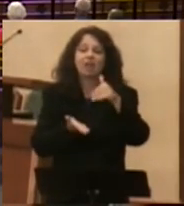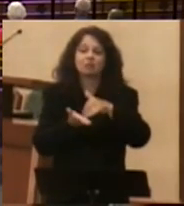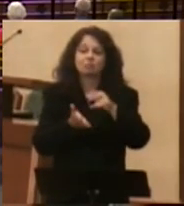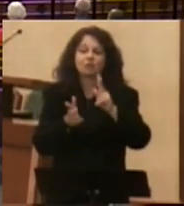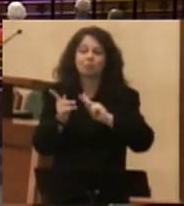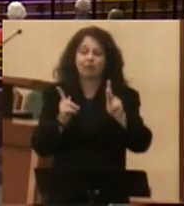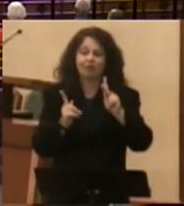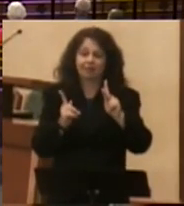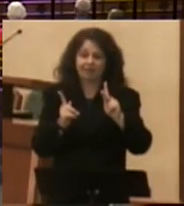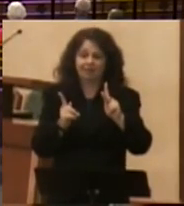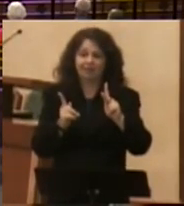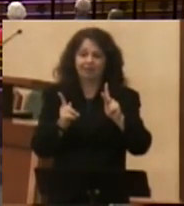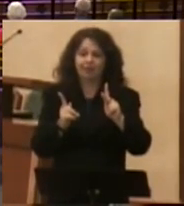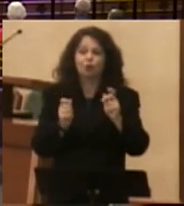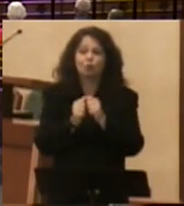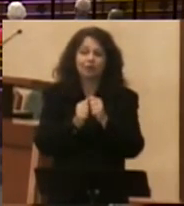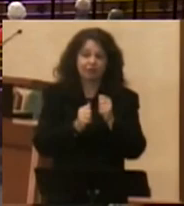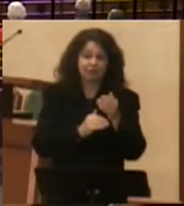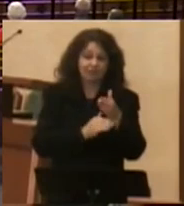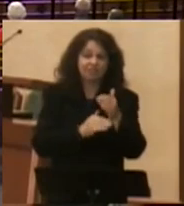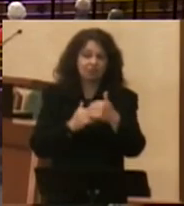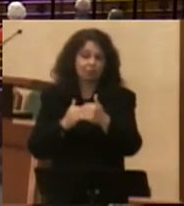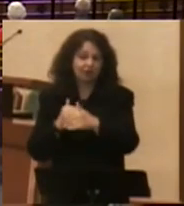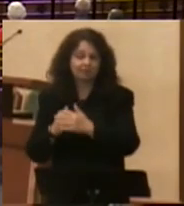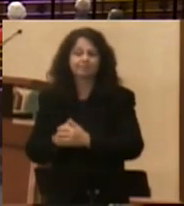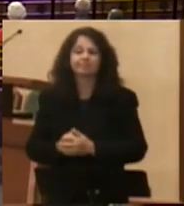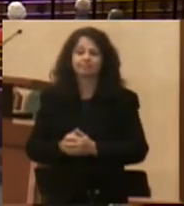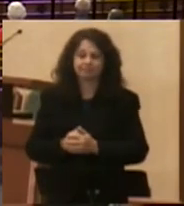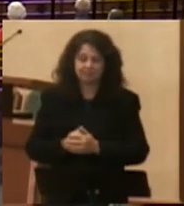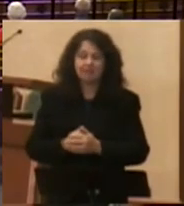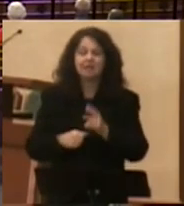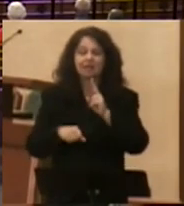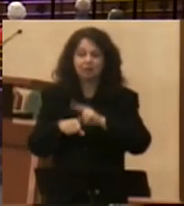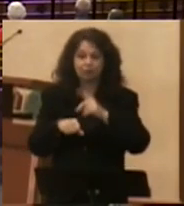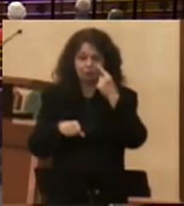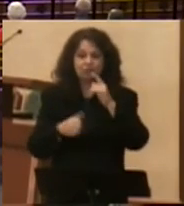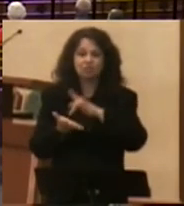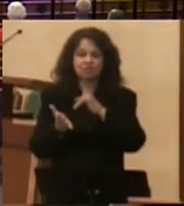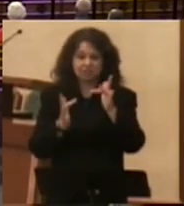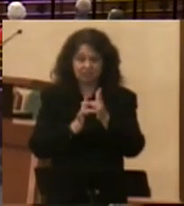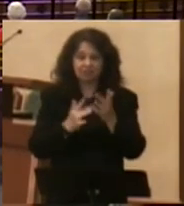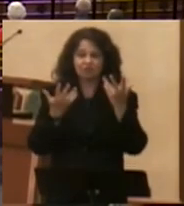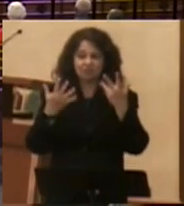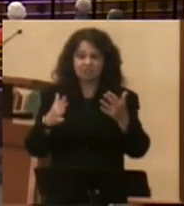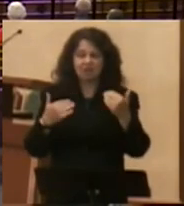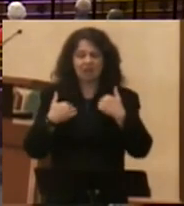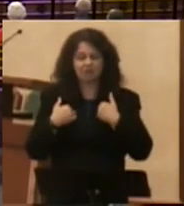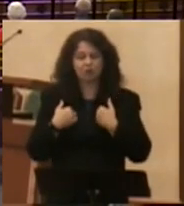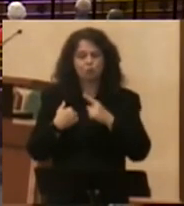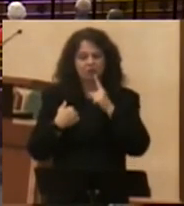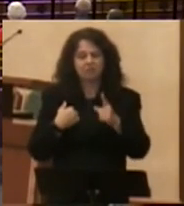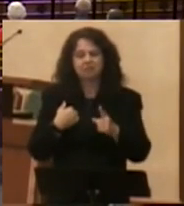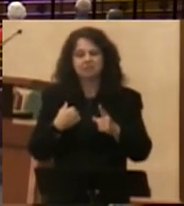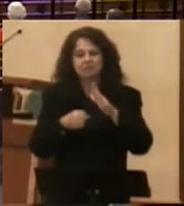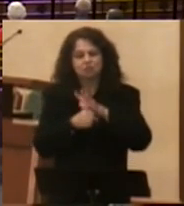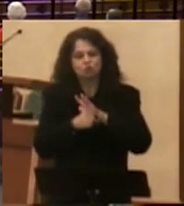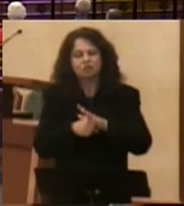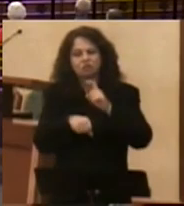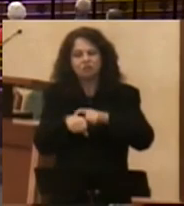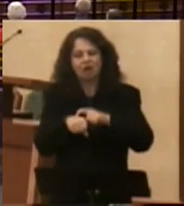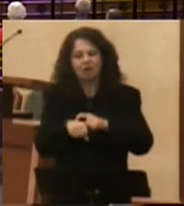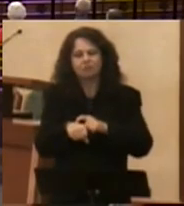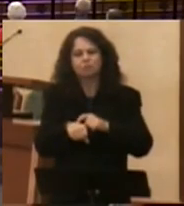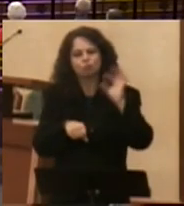more. As is common for Jesus in the Gospels, after he has had an intense time with a lot of people,